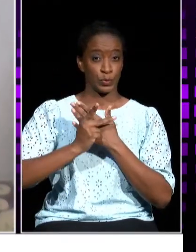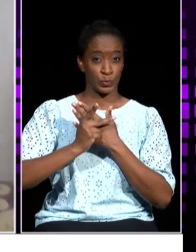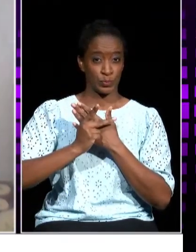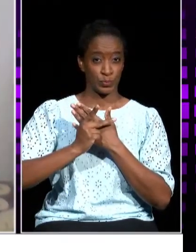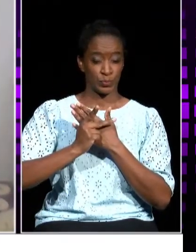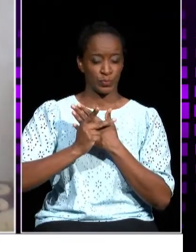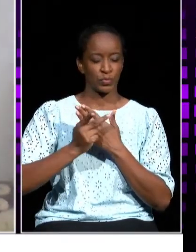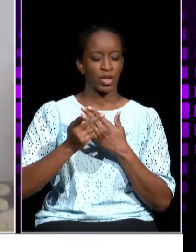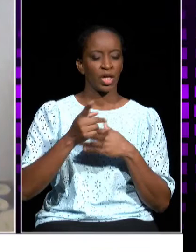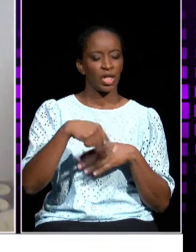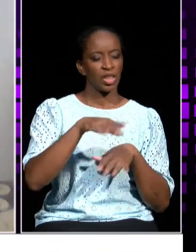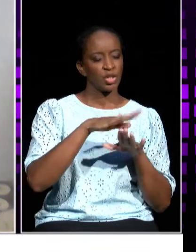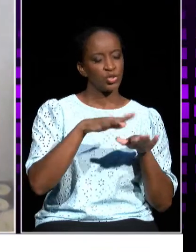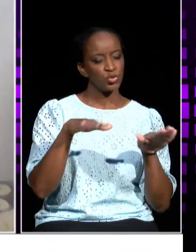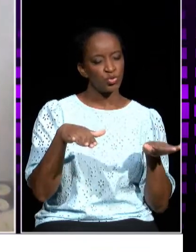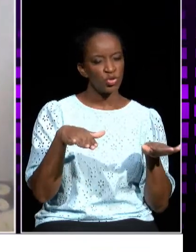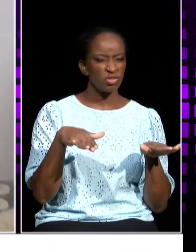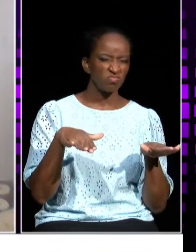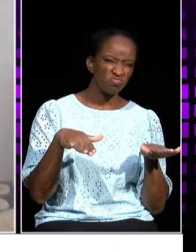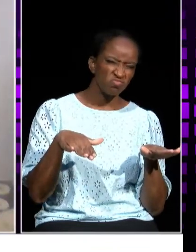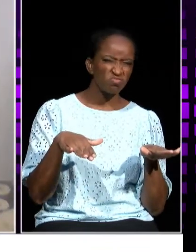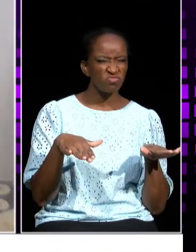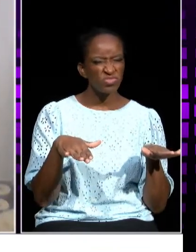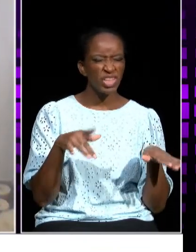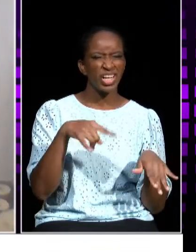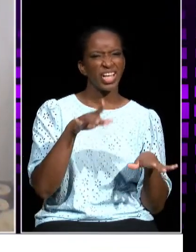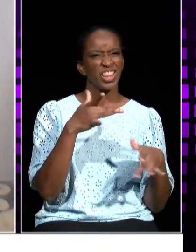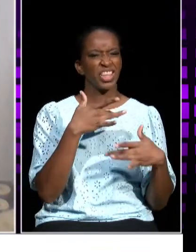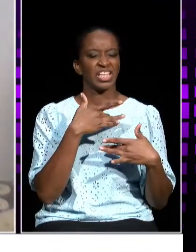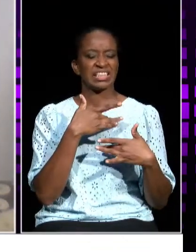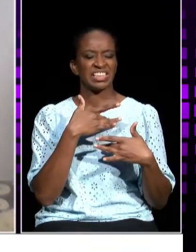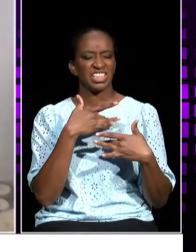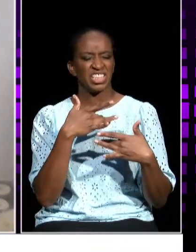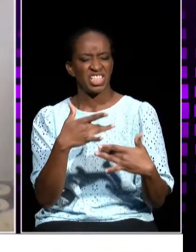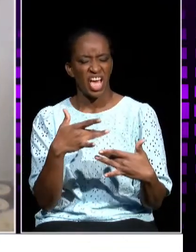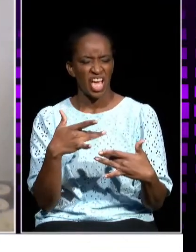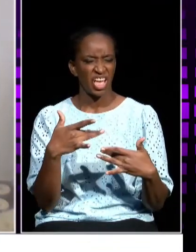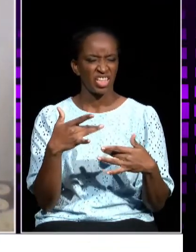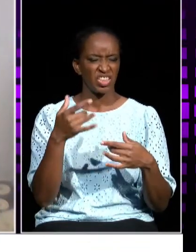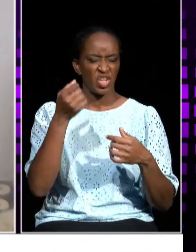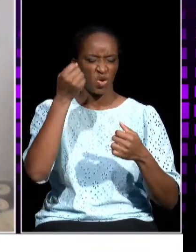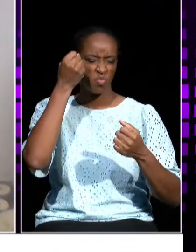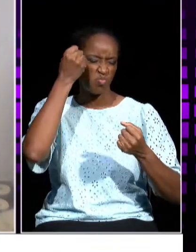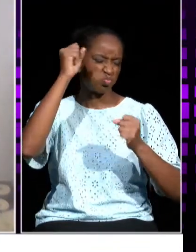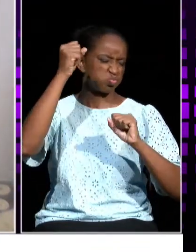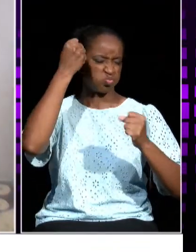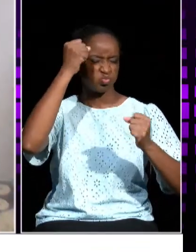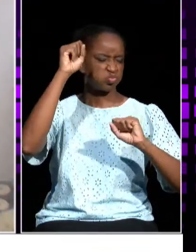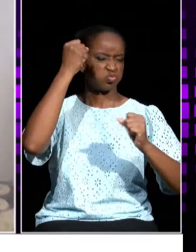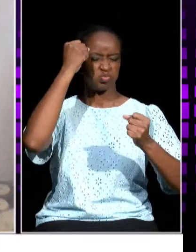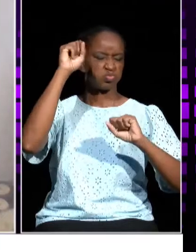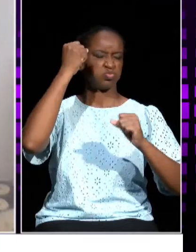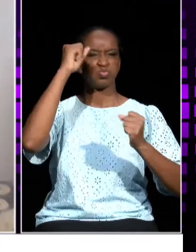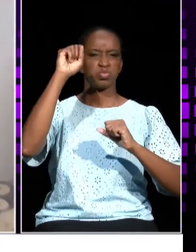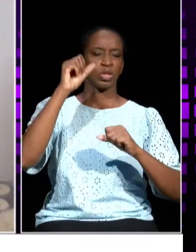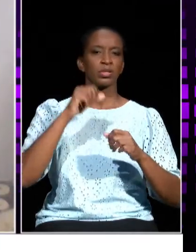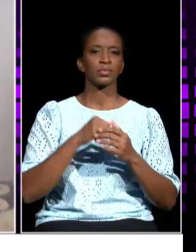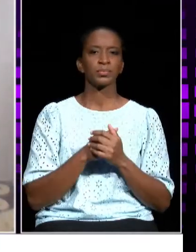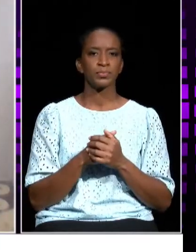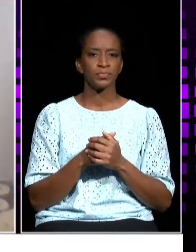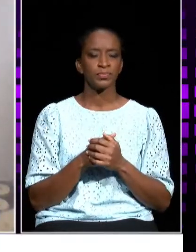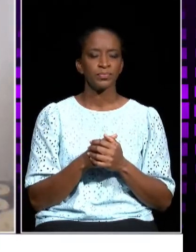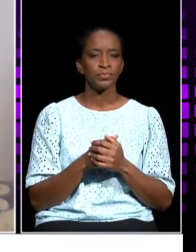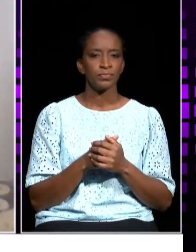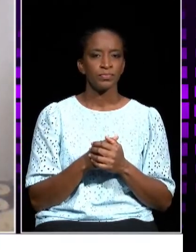behavioral problem, but those that will like to rebel, or those that like to rebel, etc. For example, and not